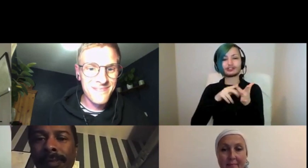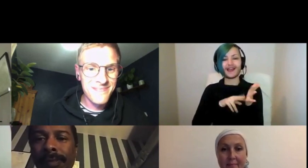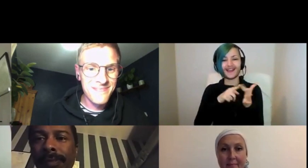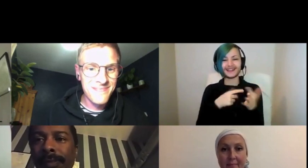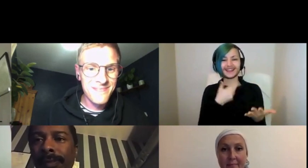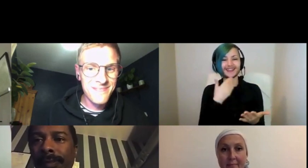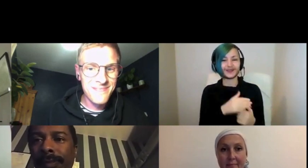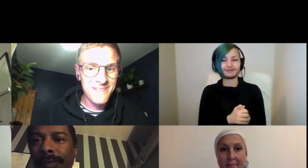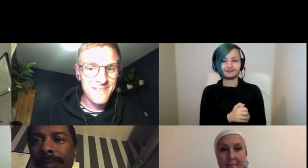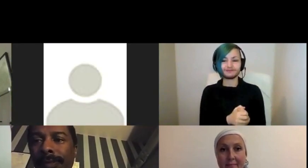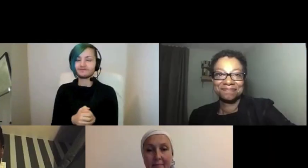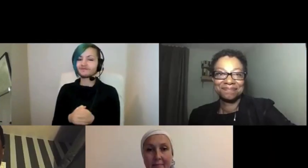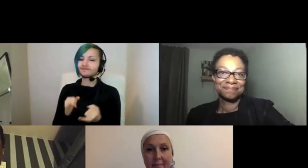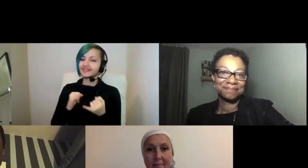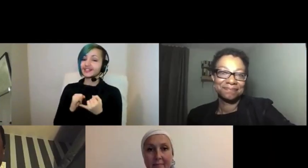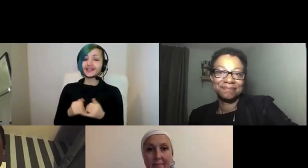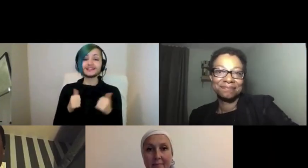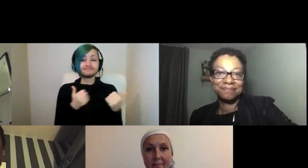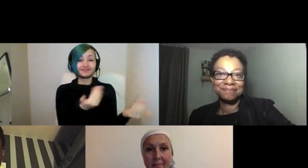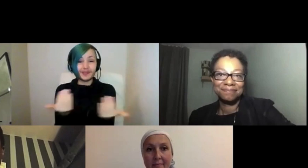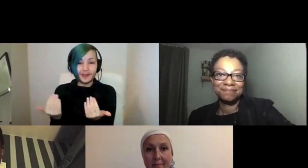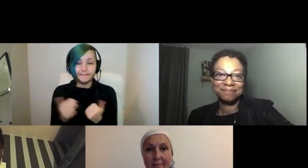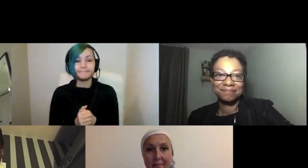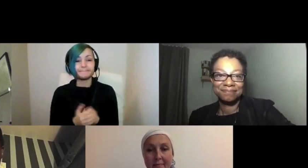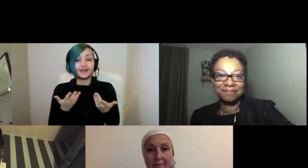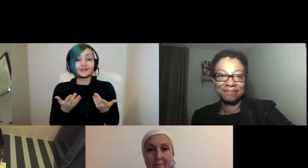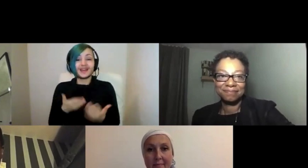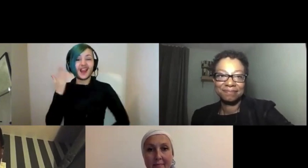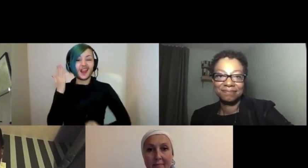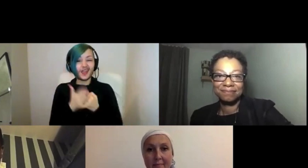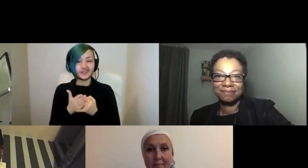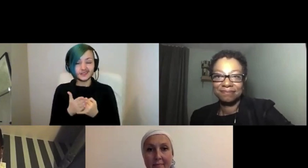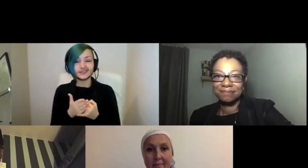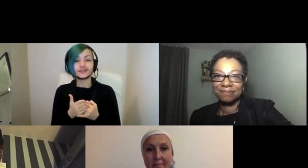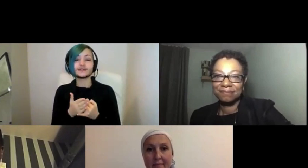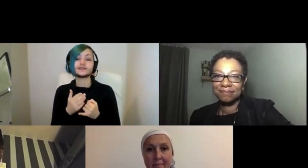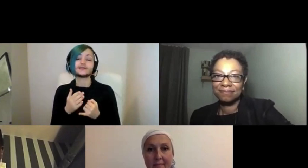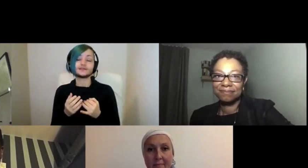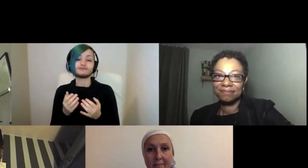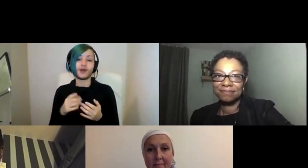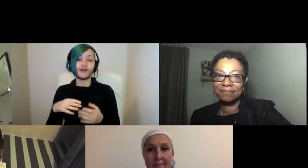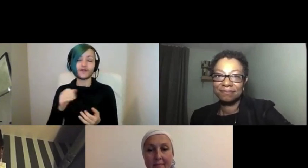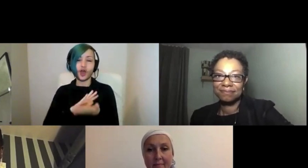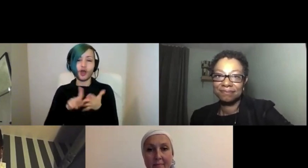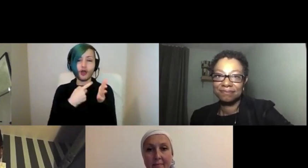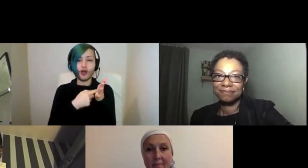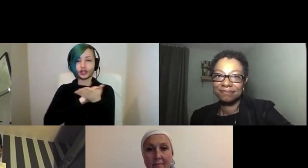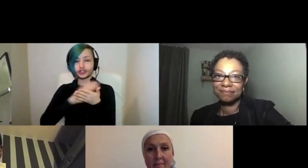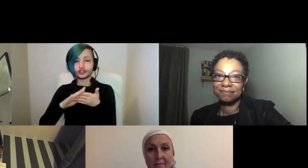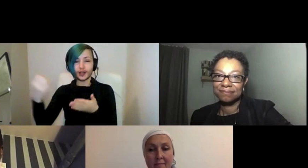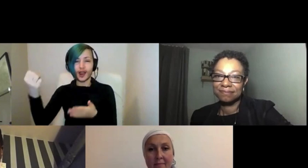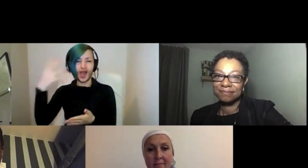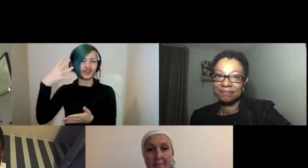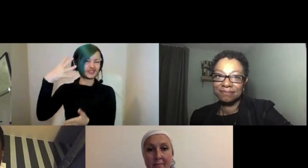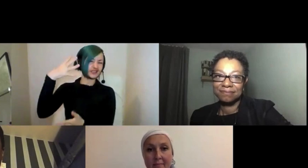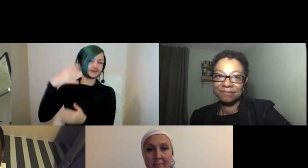Yeah, welcome everyone. Today is our last edition of Harsh Light for this September. Oh